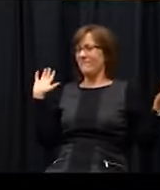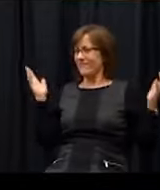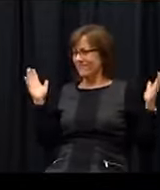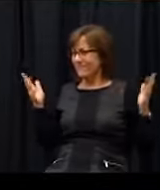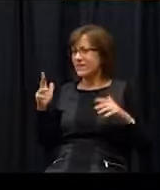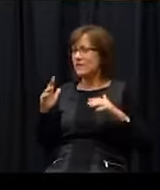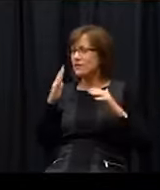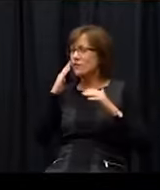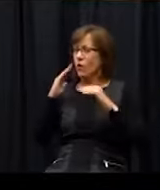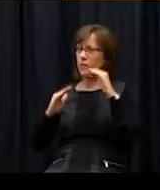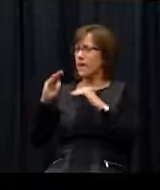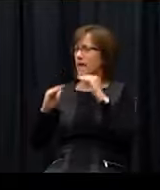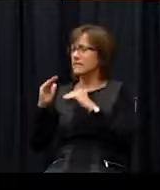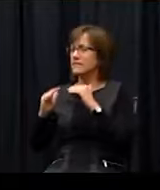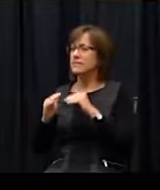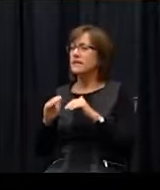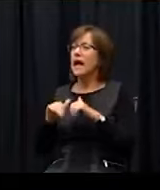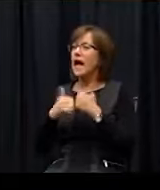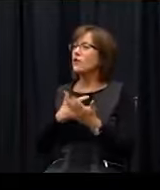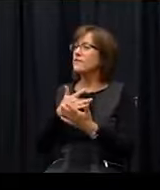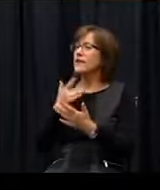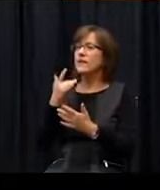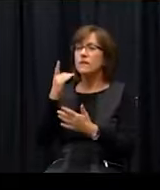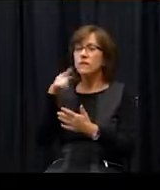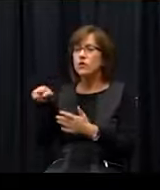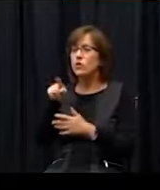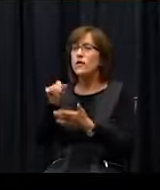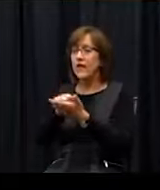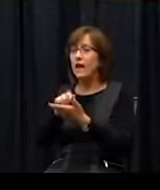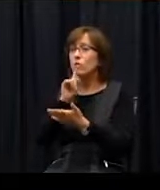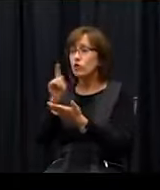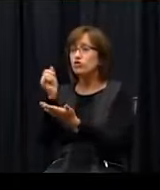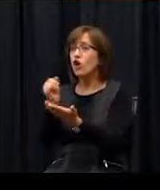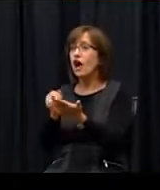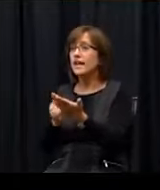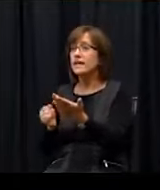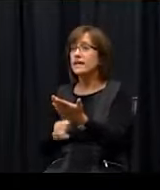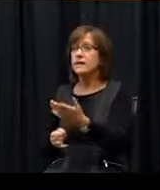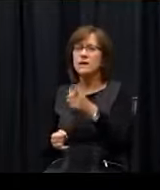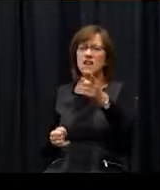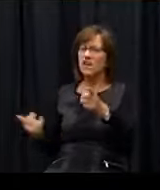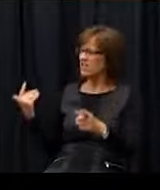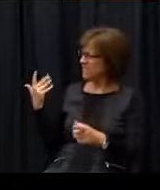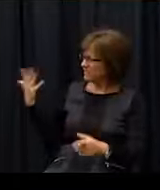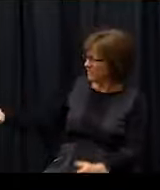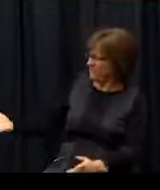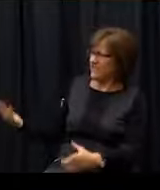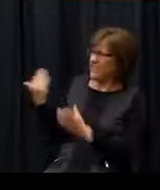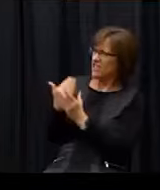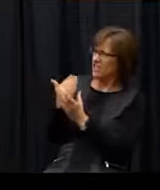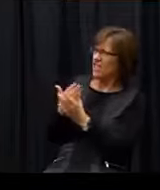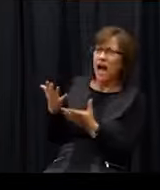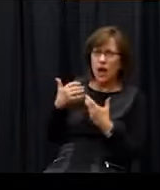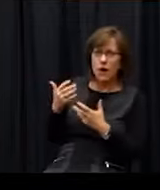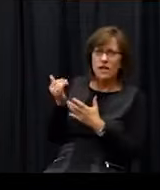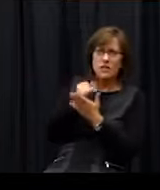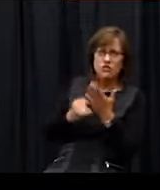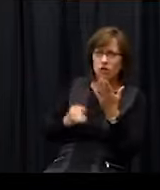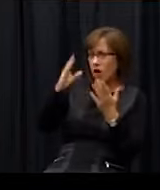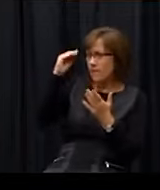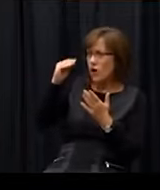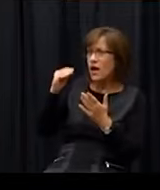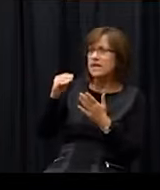were drawing the picture? Oh, you're saying? It was annoying. I wanted to draw a boy because I could draw